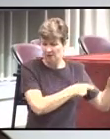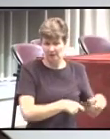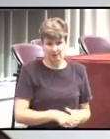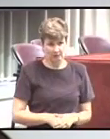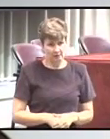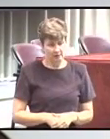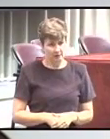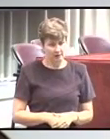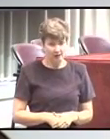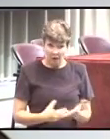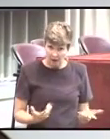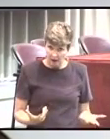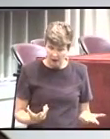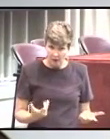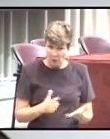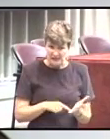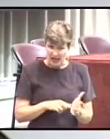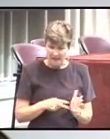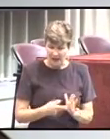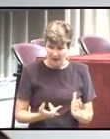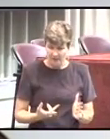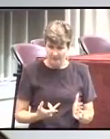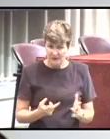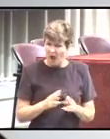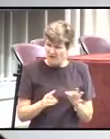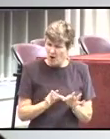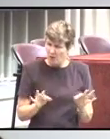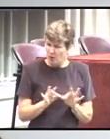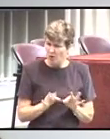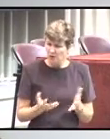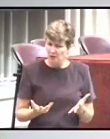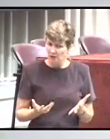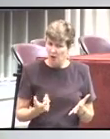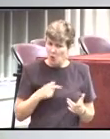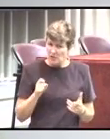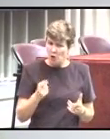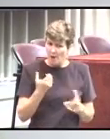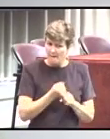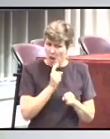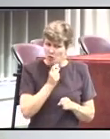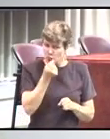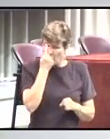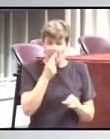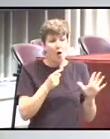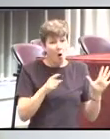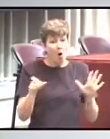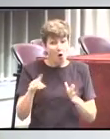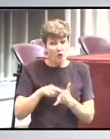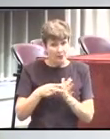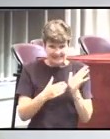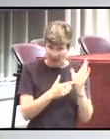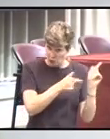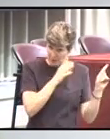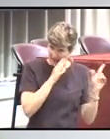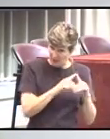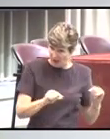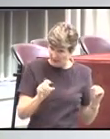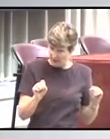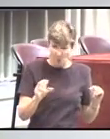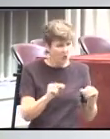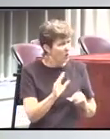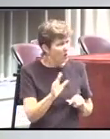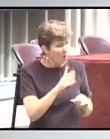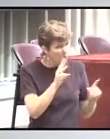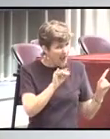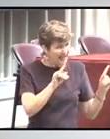And I thought, what does that mean? It's very important. We need to make sure I said, oh, so the doctor speaks Japanese in